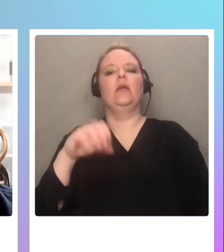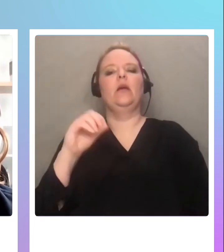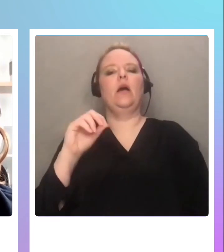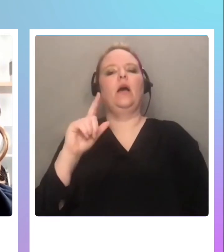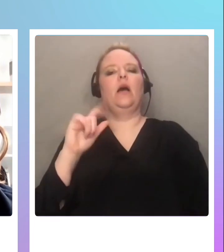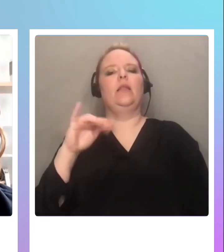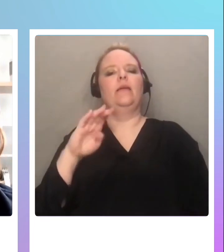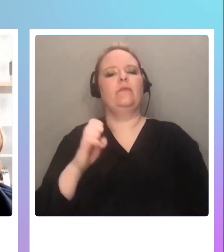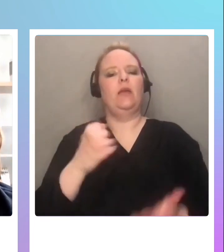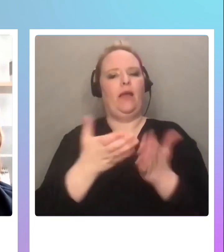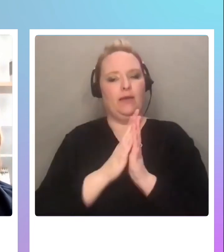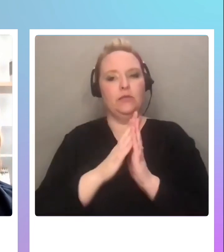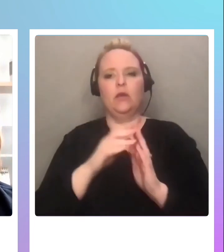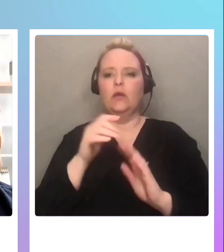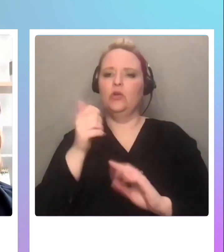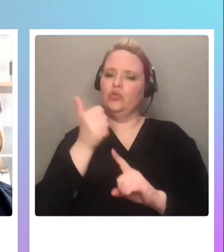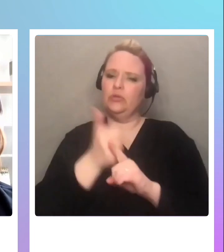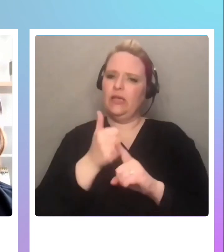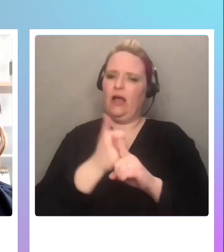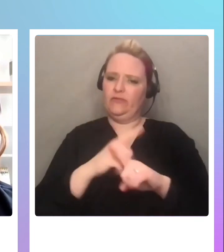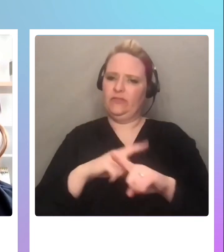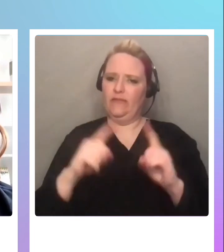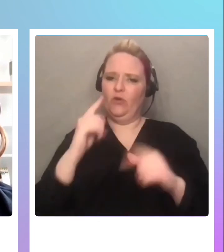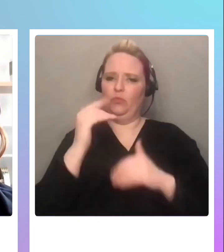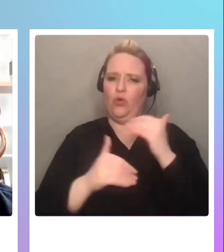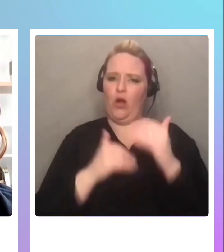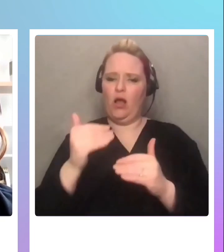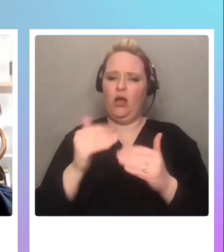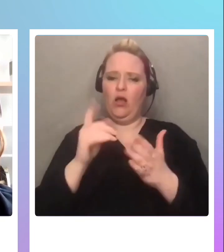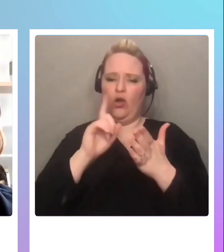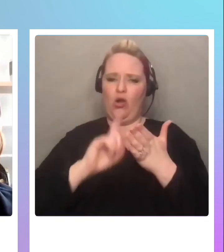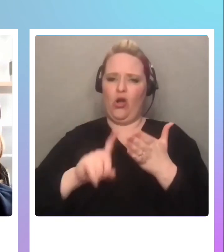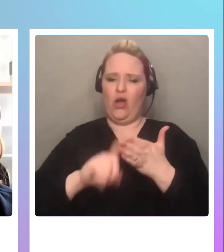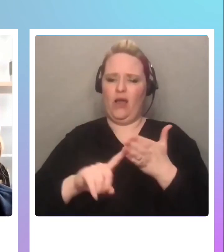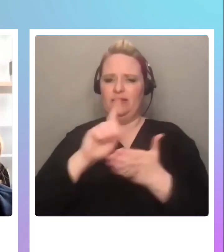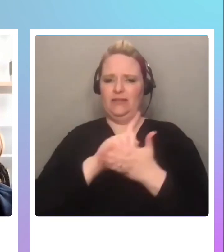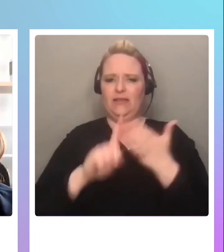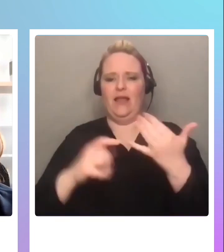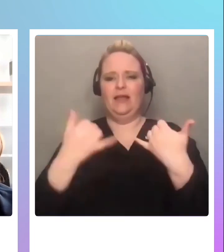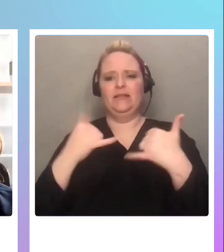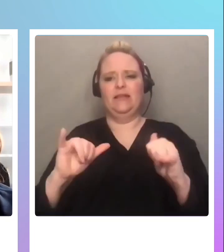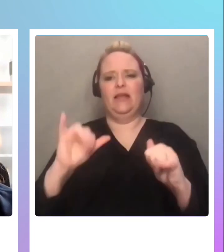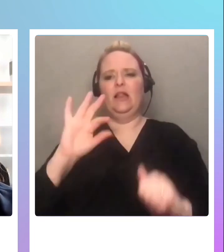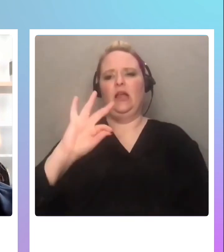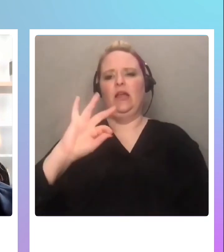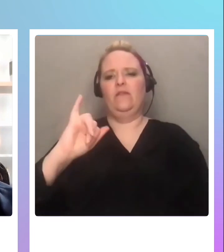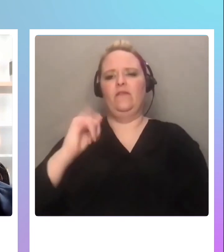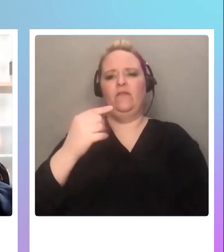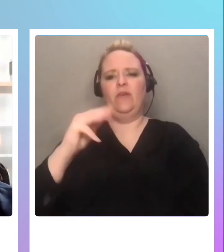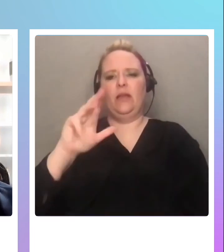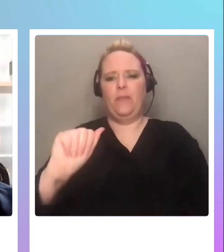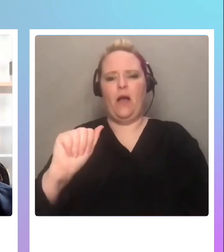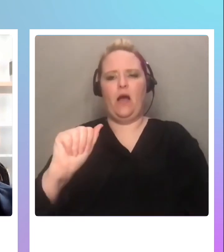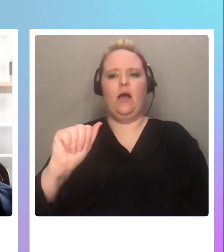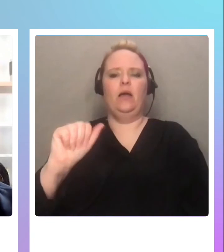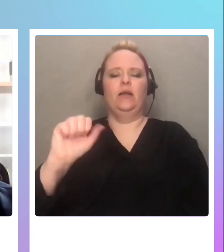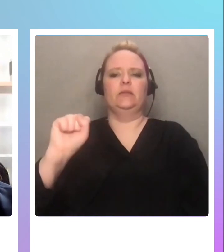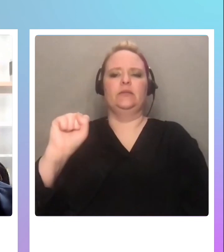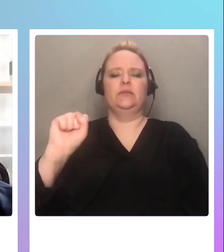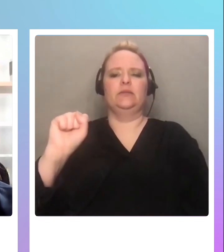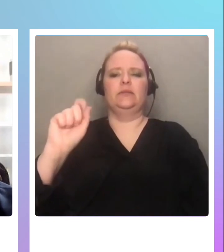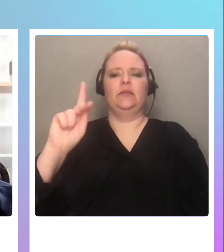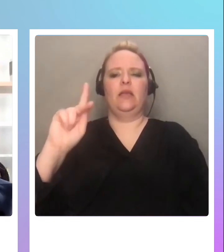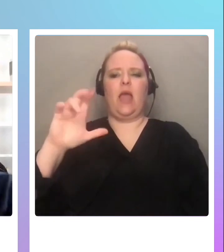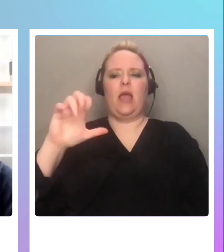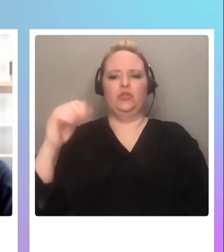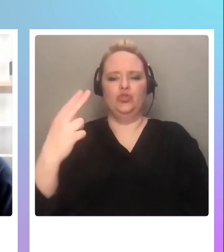you have a different process when auditing designs that are still living in Figma, Sketch, XD, and have not